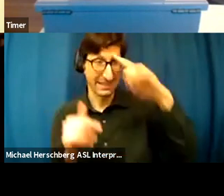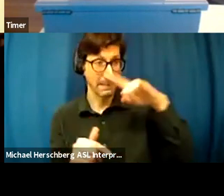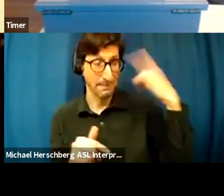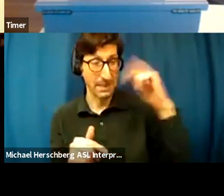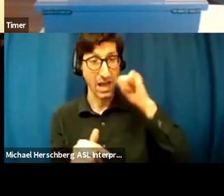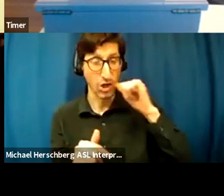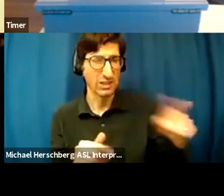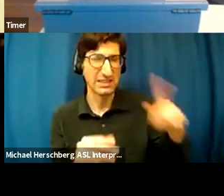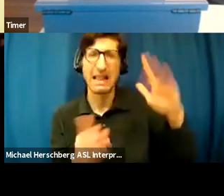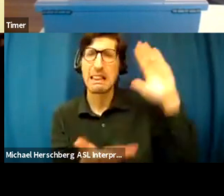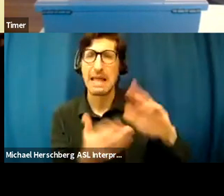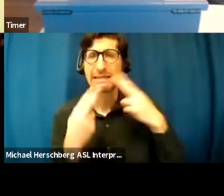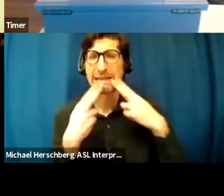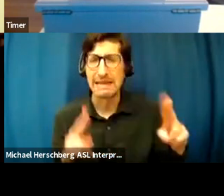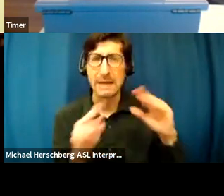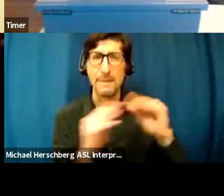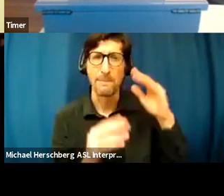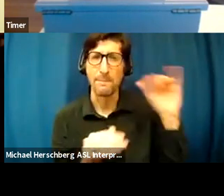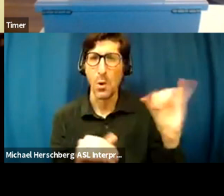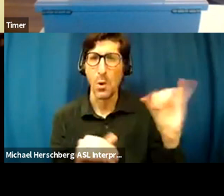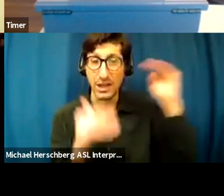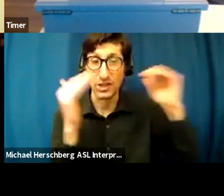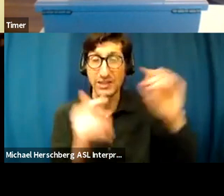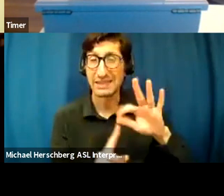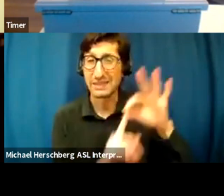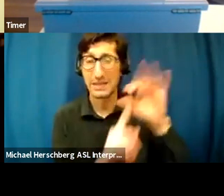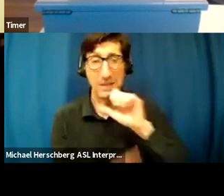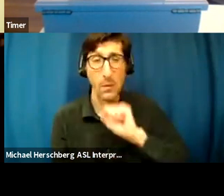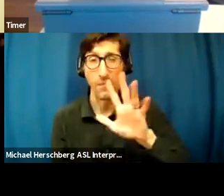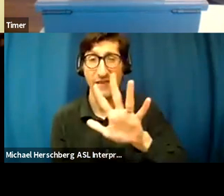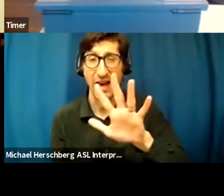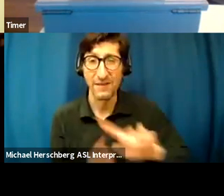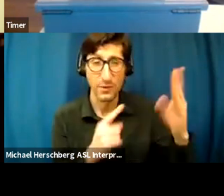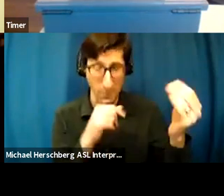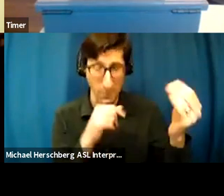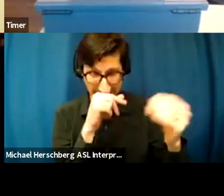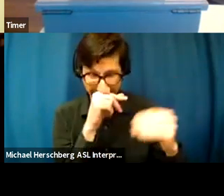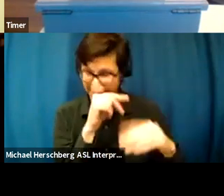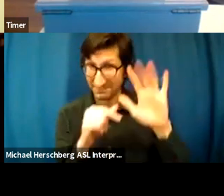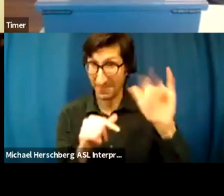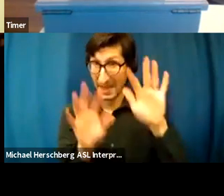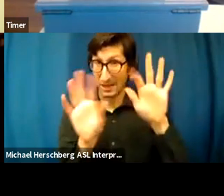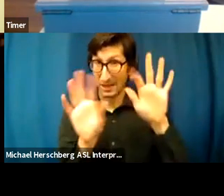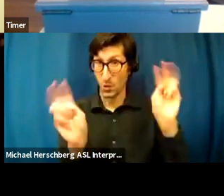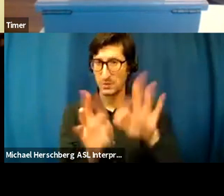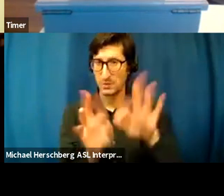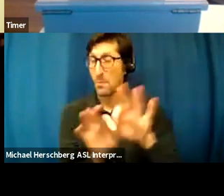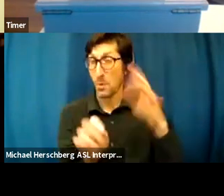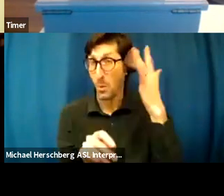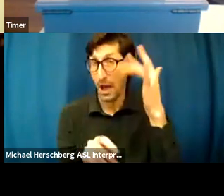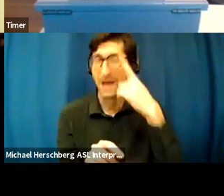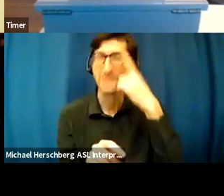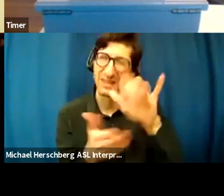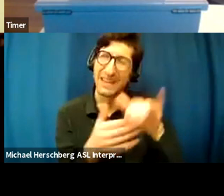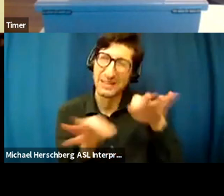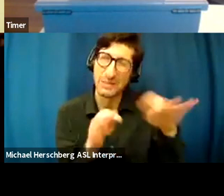more adult-like, especially in the age range of 5 to 14, end of quote. Why is this important? Because it explains what happened